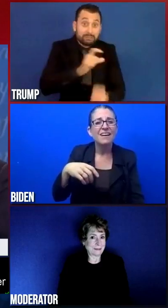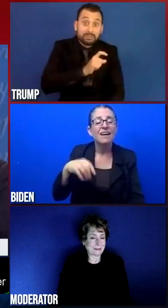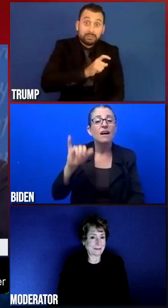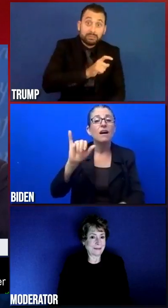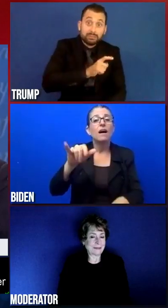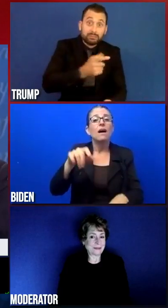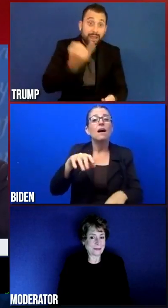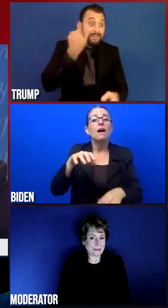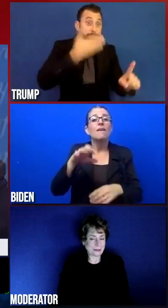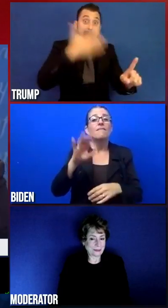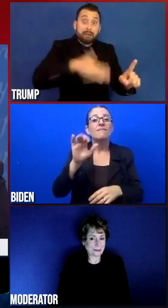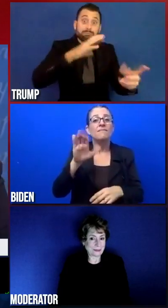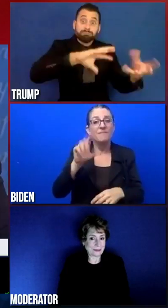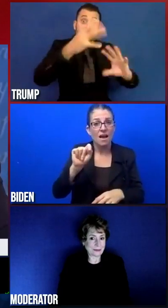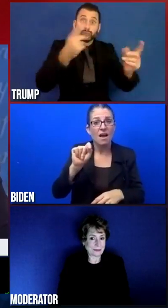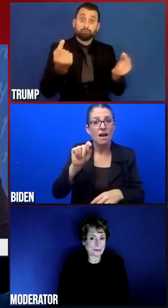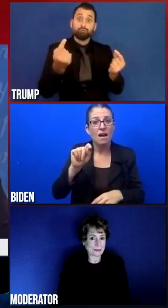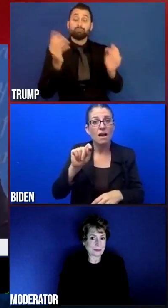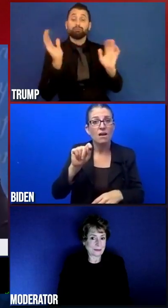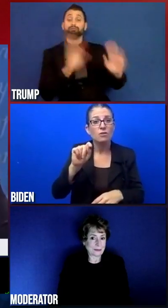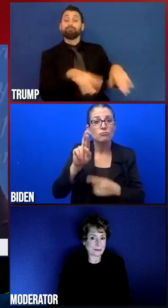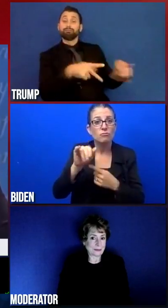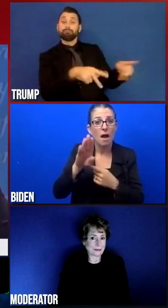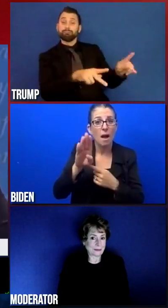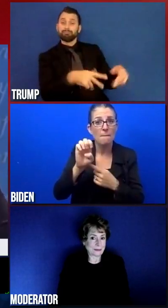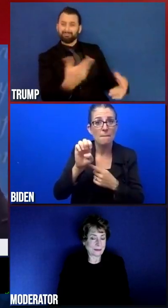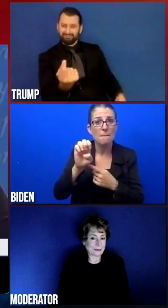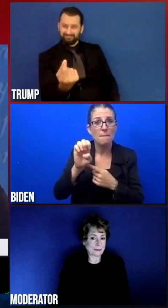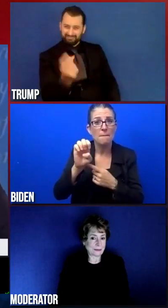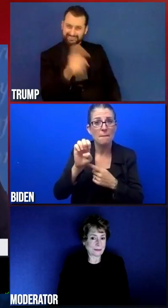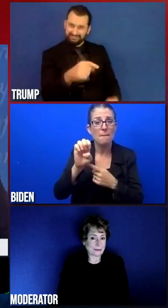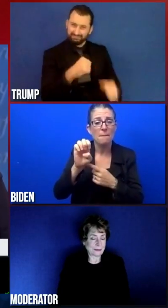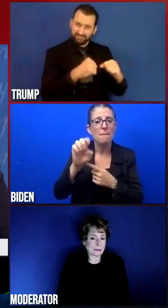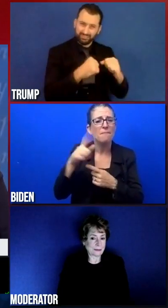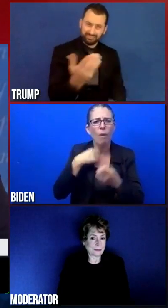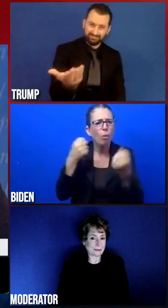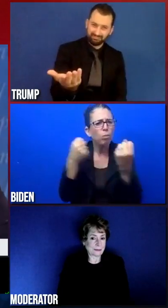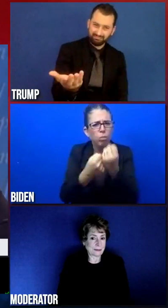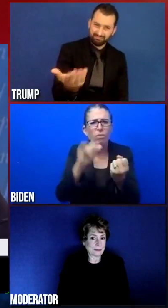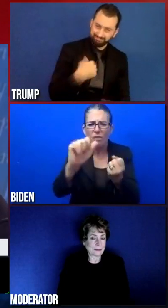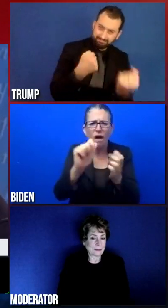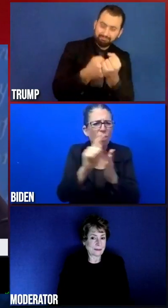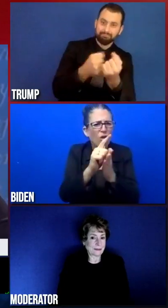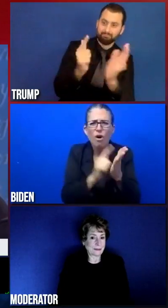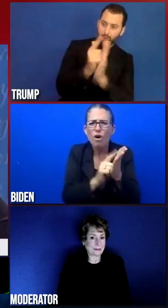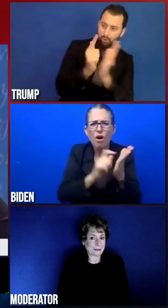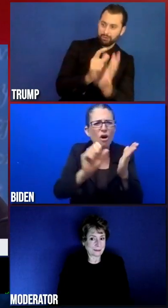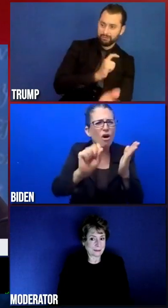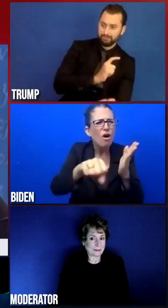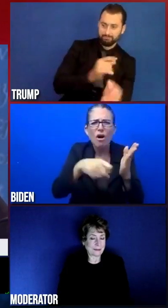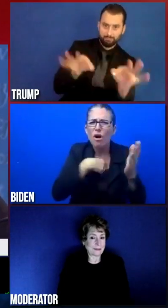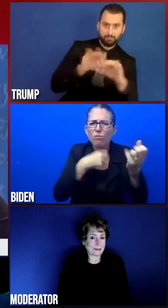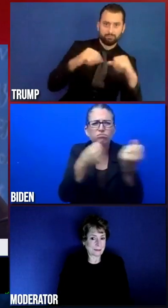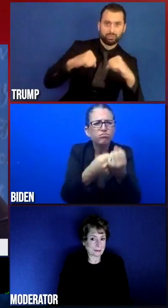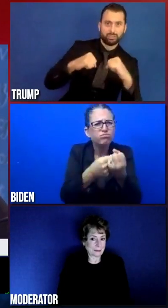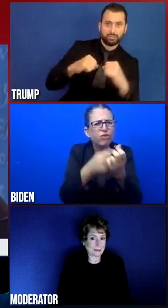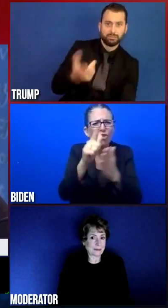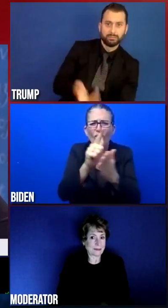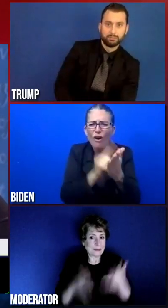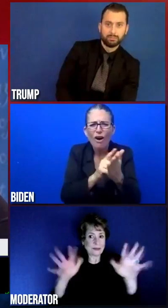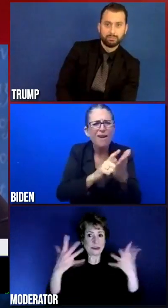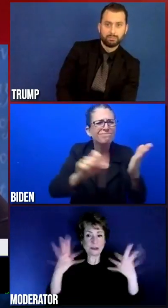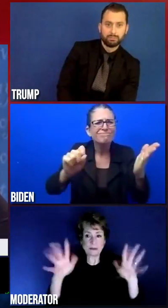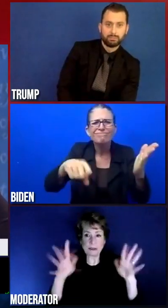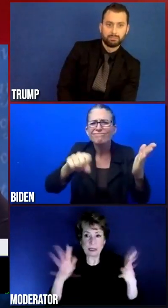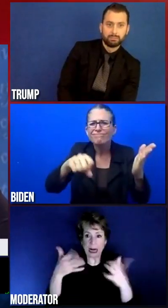law and order? Go yes, ahead, I'm say in it. favor. You Everybody's asked a in favor question, of let him finish. Law He and order. loses Law left. and order. Let him answer. Law and order with justice, where people get